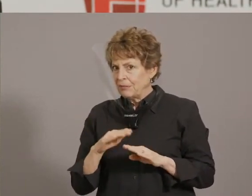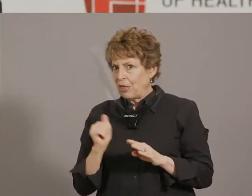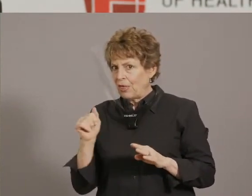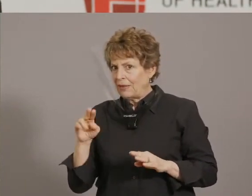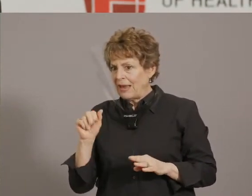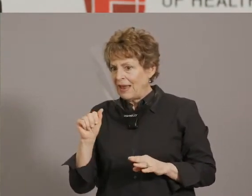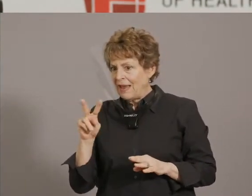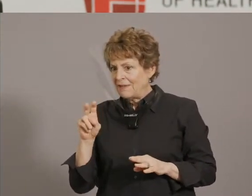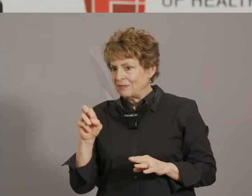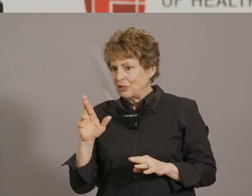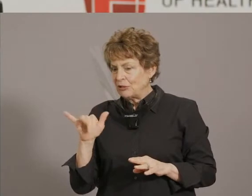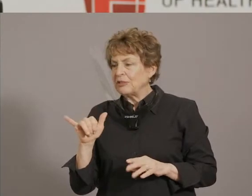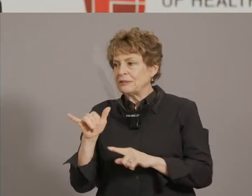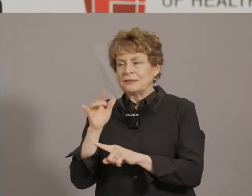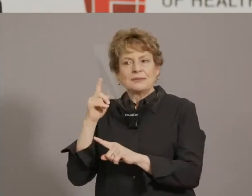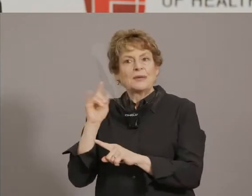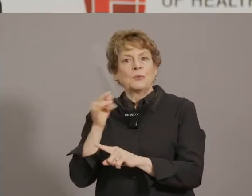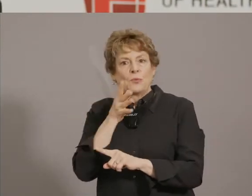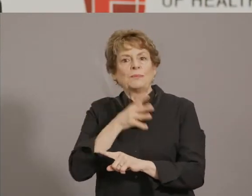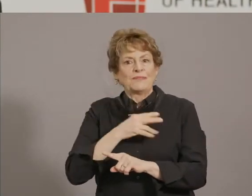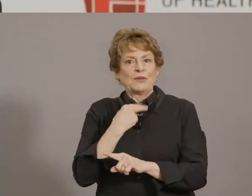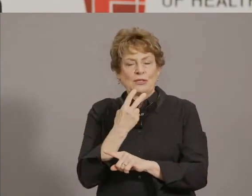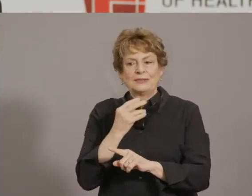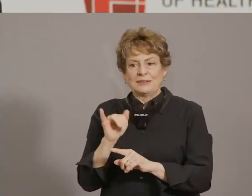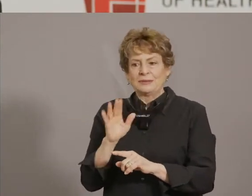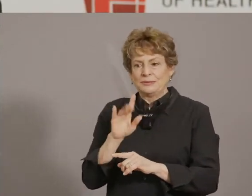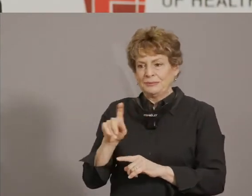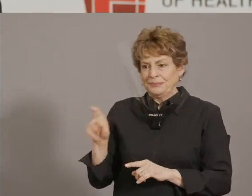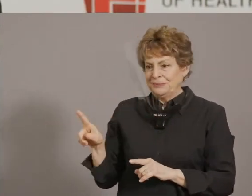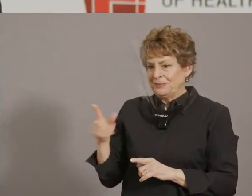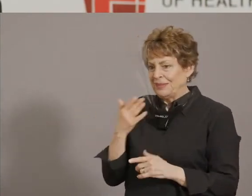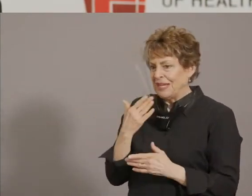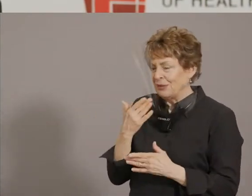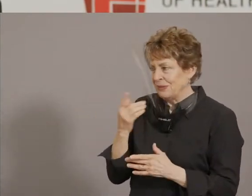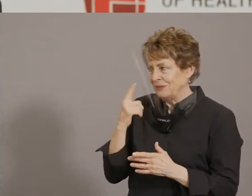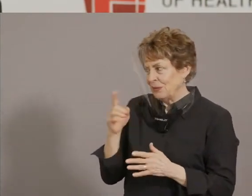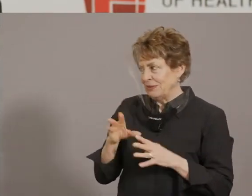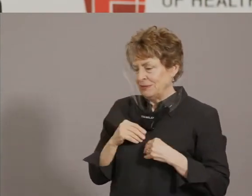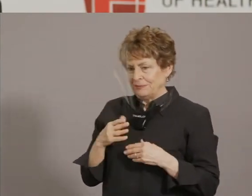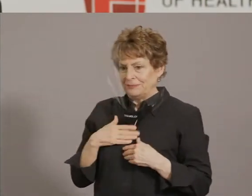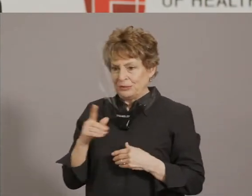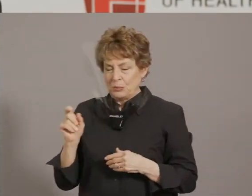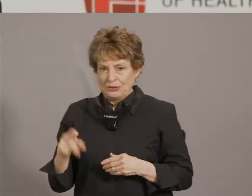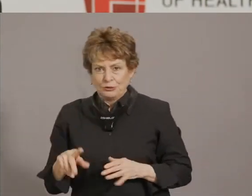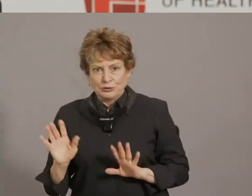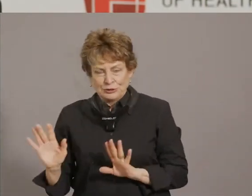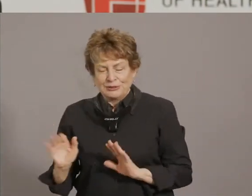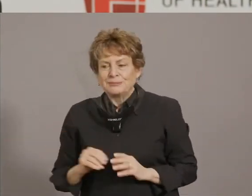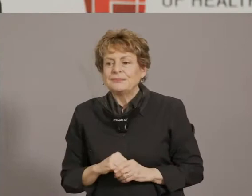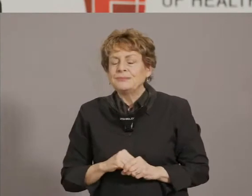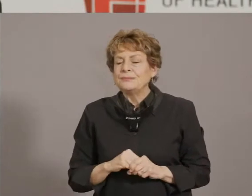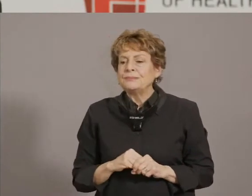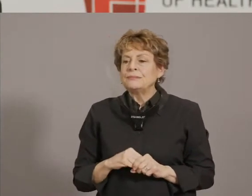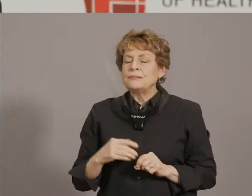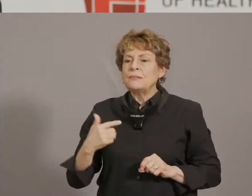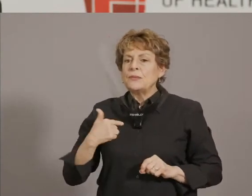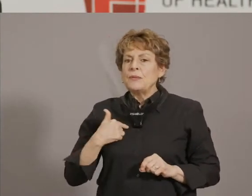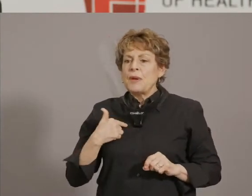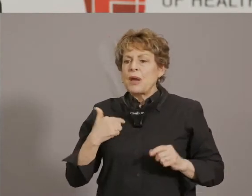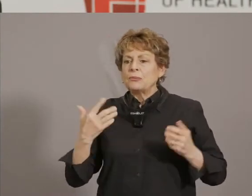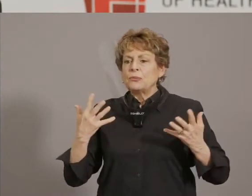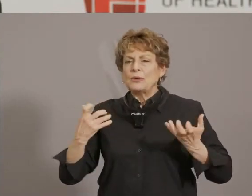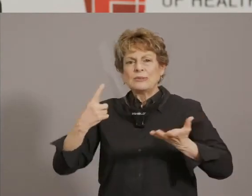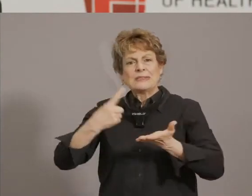Hi. Hi there. Hi. Thank you for taking our questions. I just wanted to touch a little bit on what we spoke about